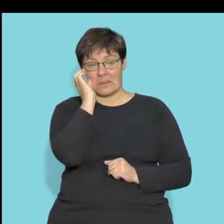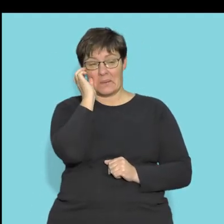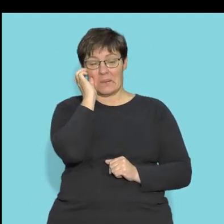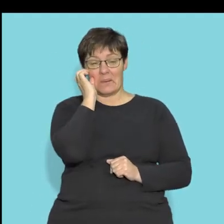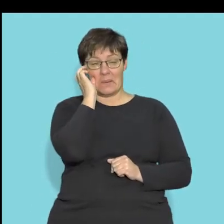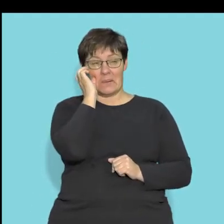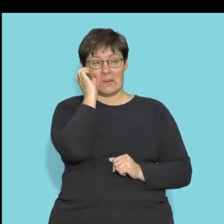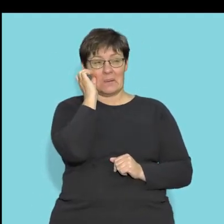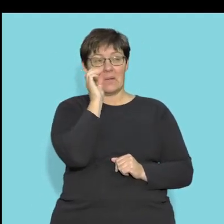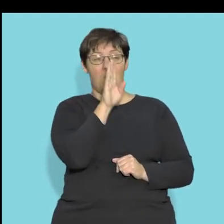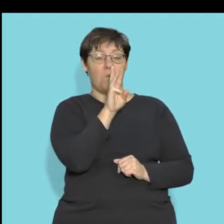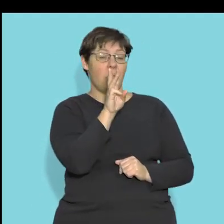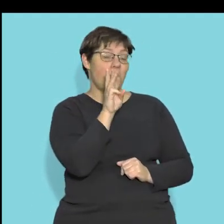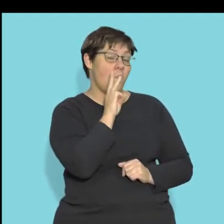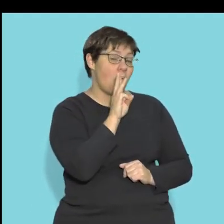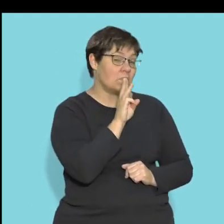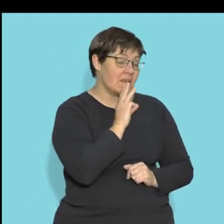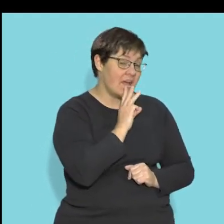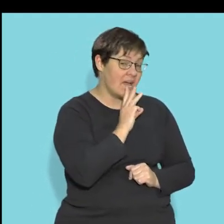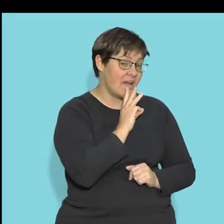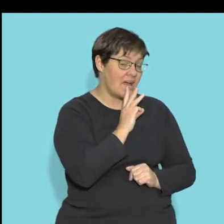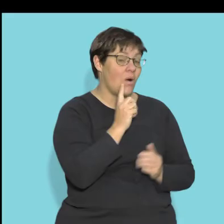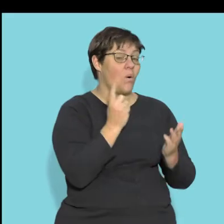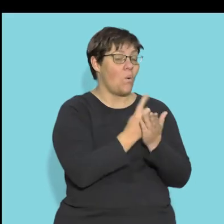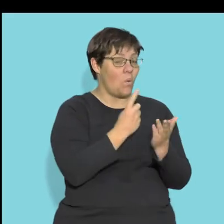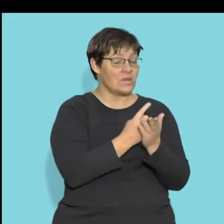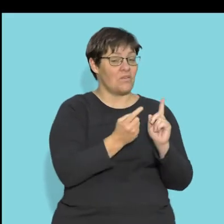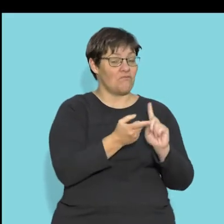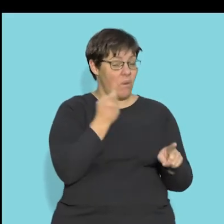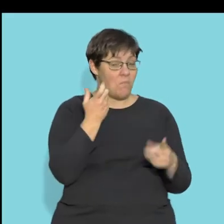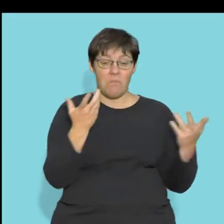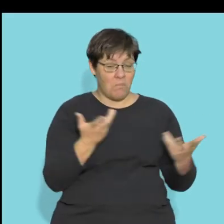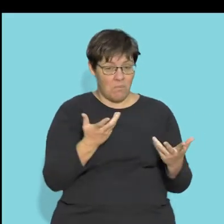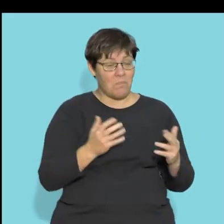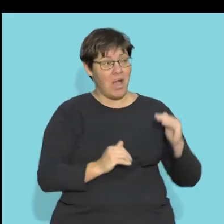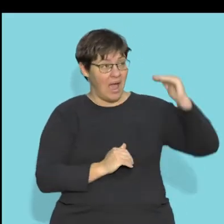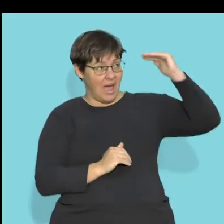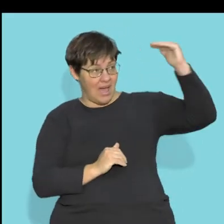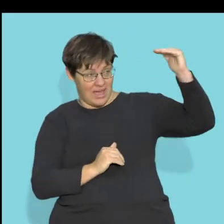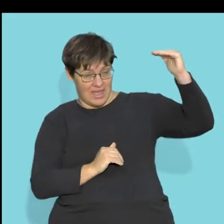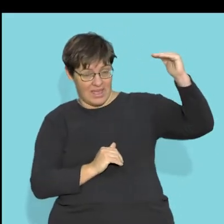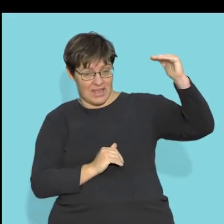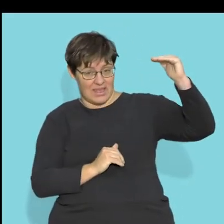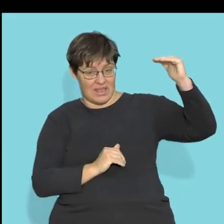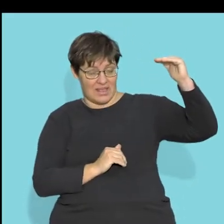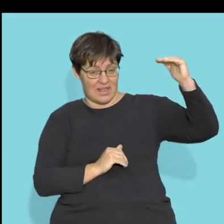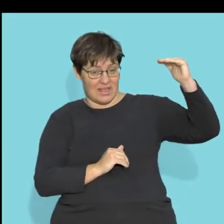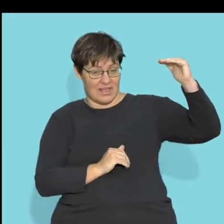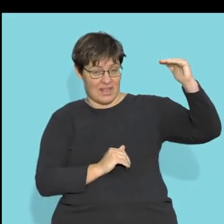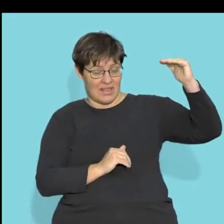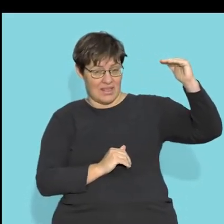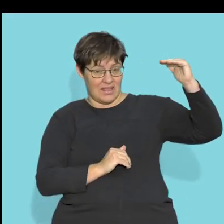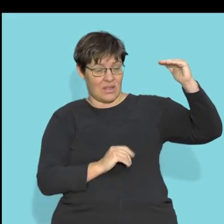listen. Water will always move from where? High